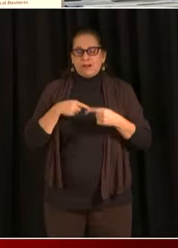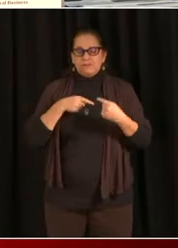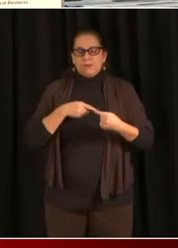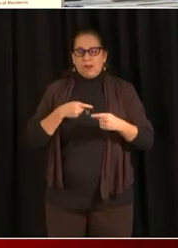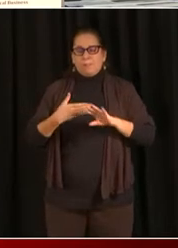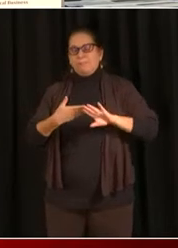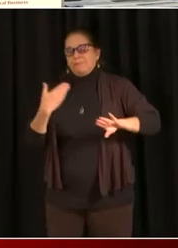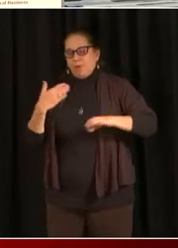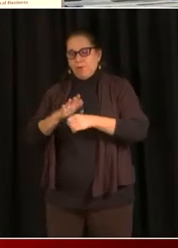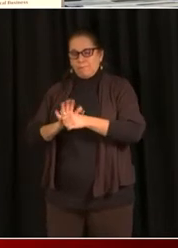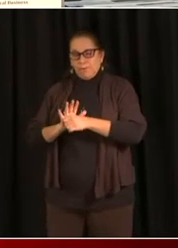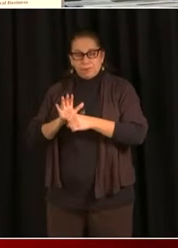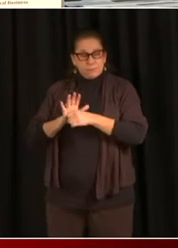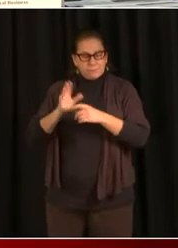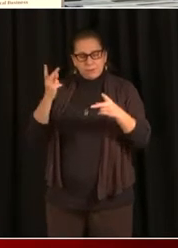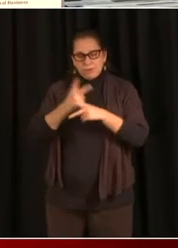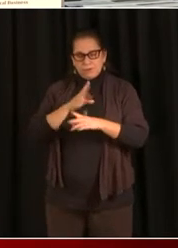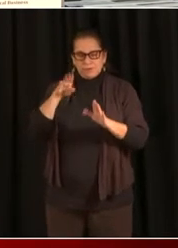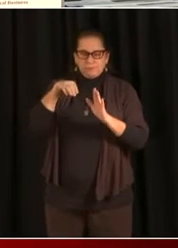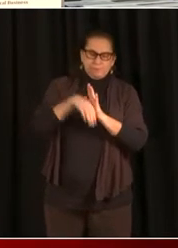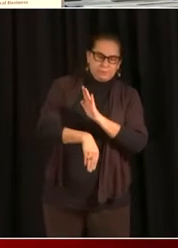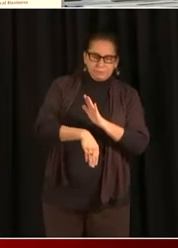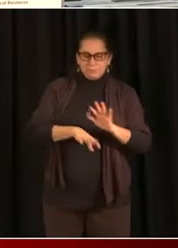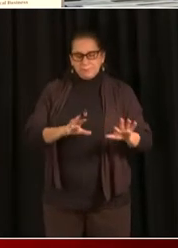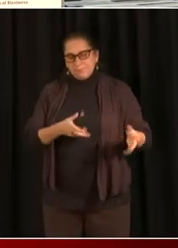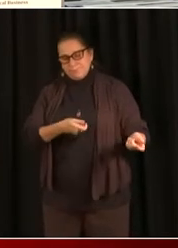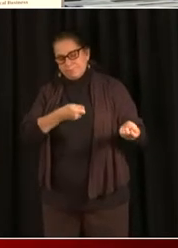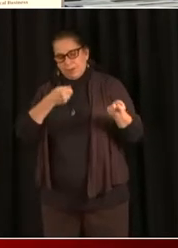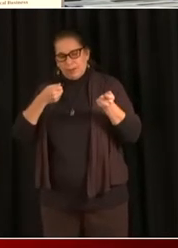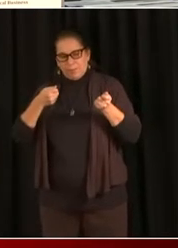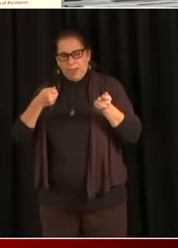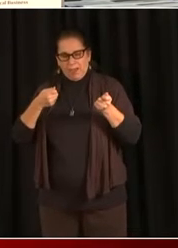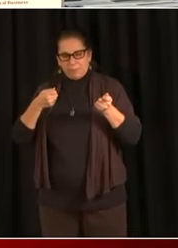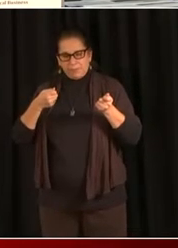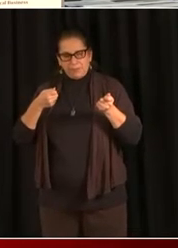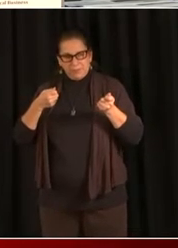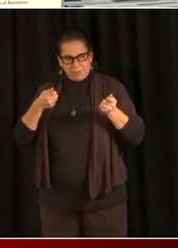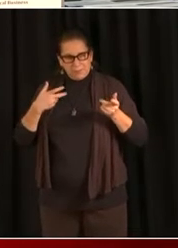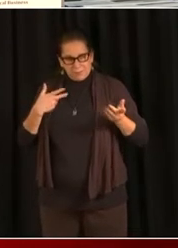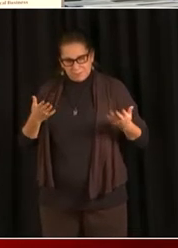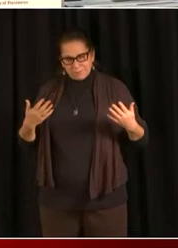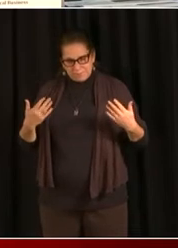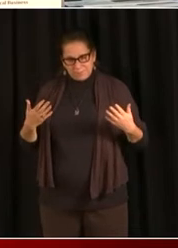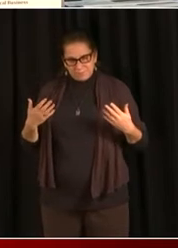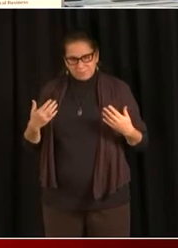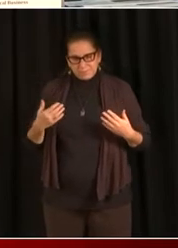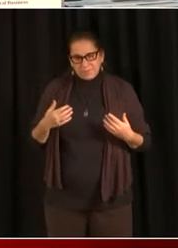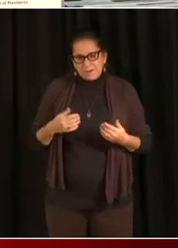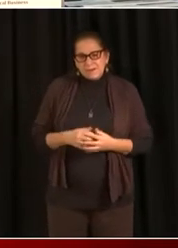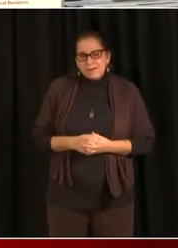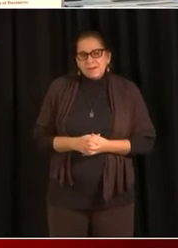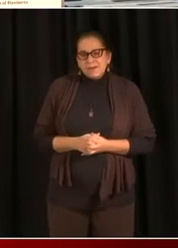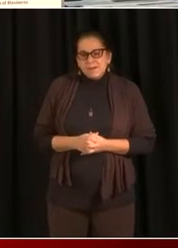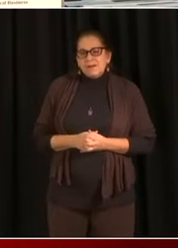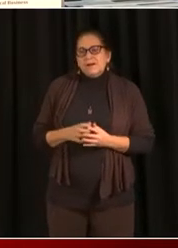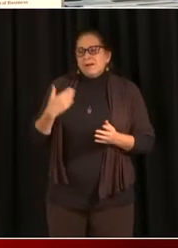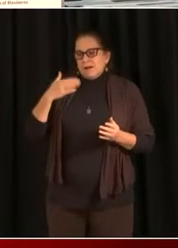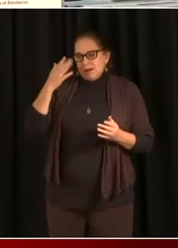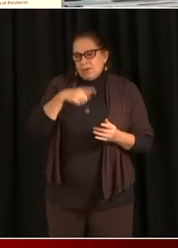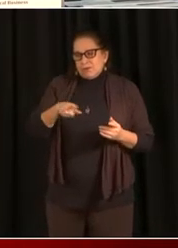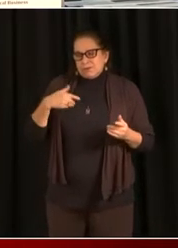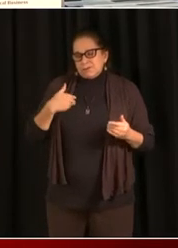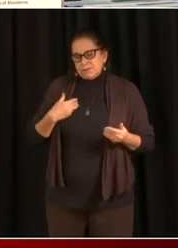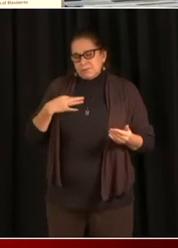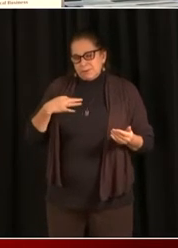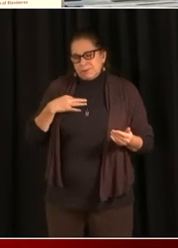us. And we know that those struggles continue. So while there is, potentially some grant fatigue, we wanted to make sure that this